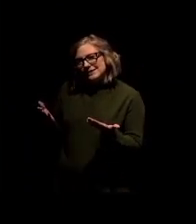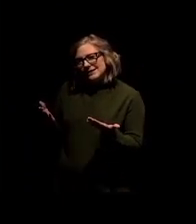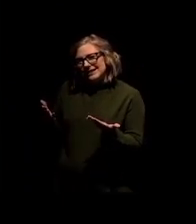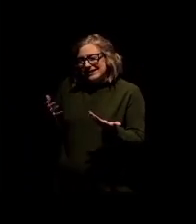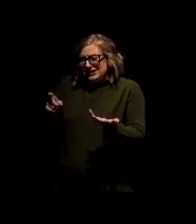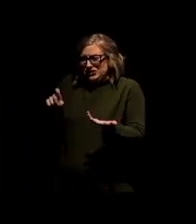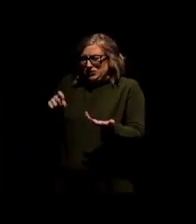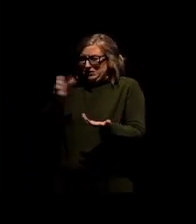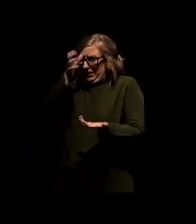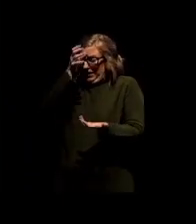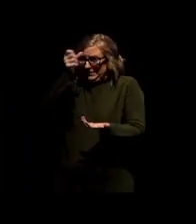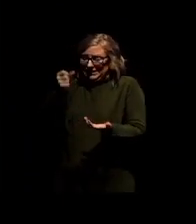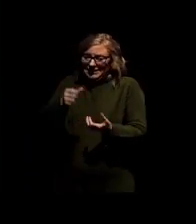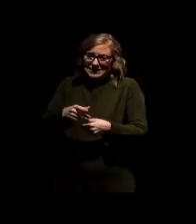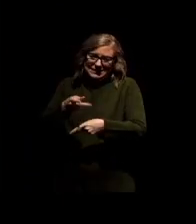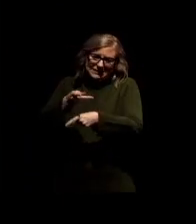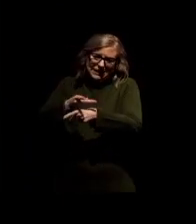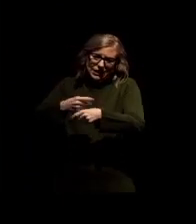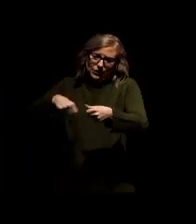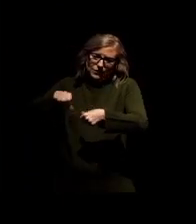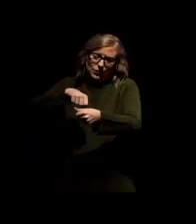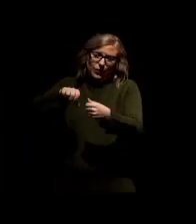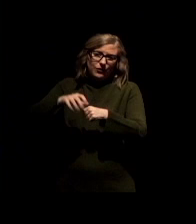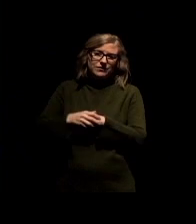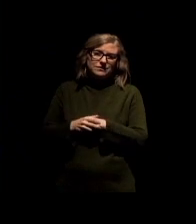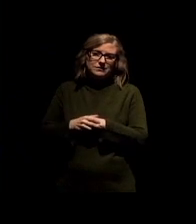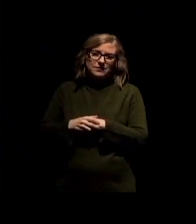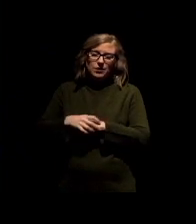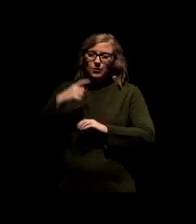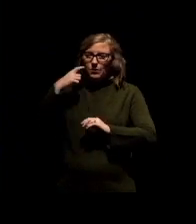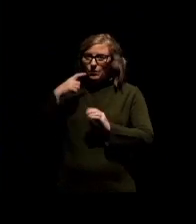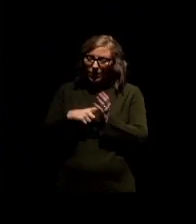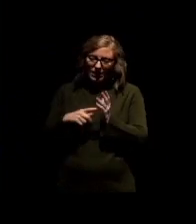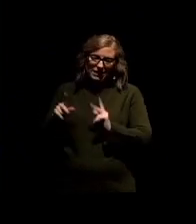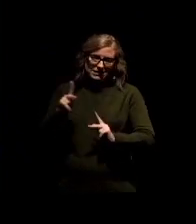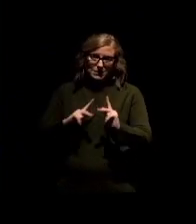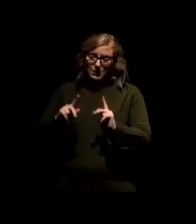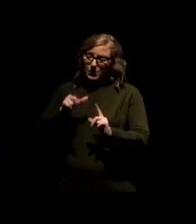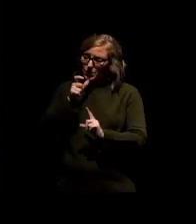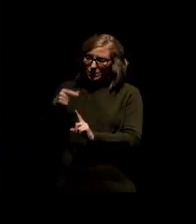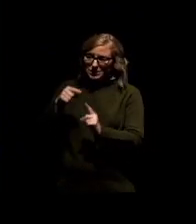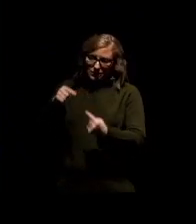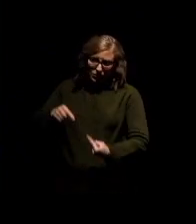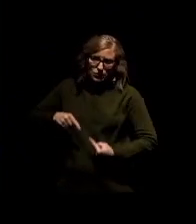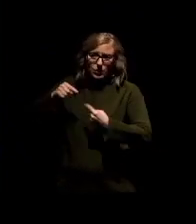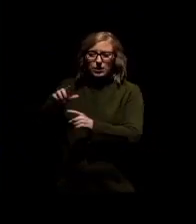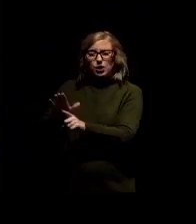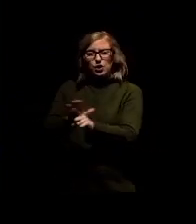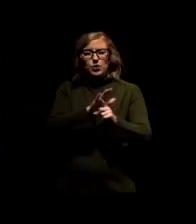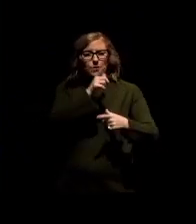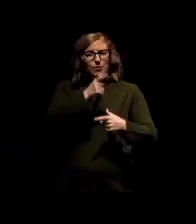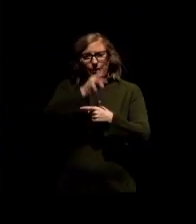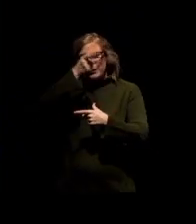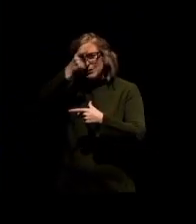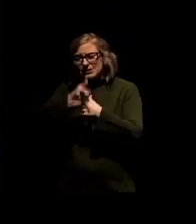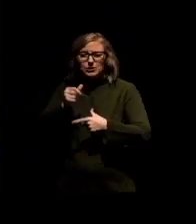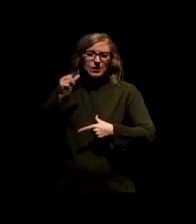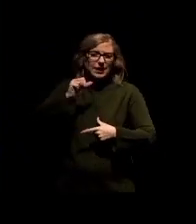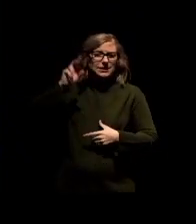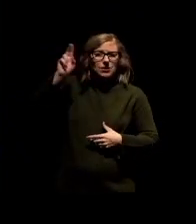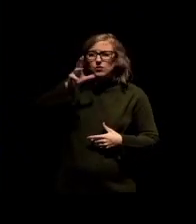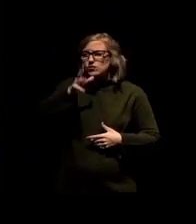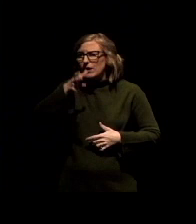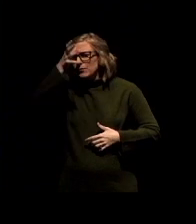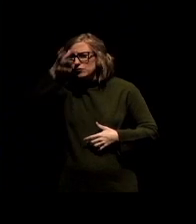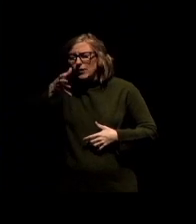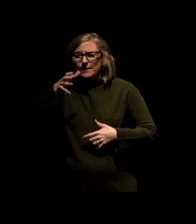sense. Take care of one another. Recognize that the people who are struggling with this are your brothers, your sisters, your aunties, your uncles, your grandmas